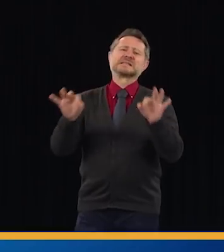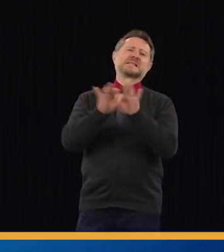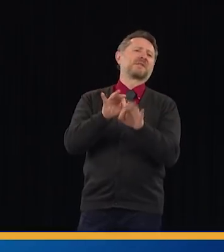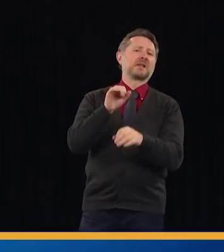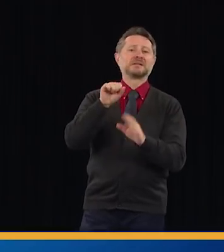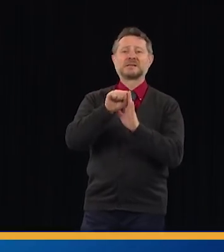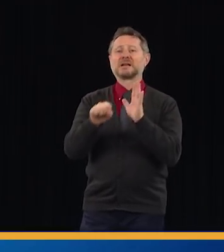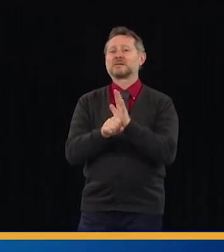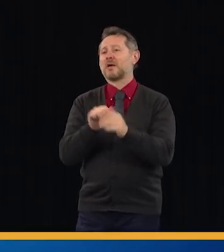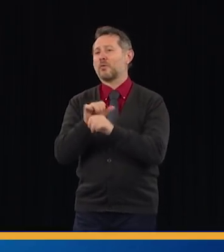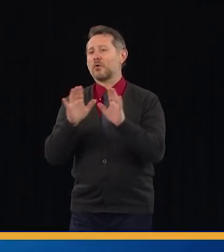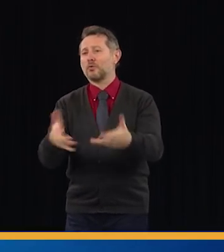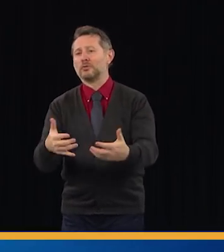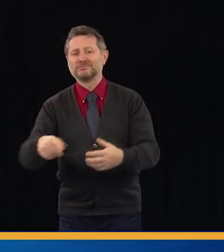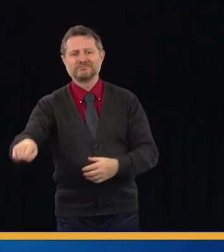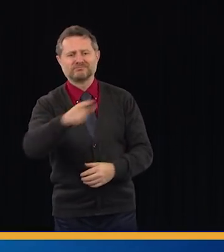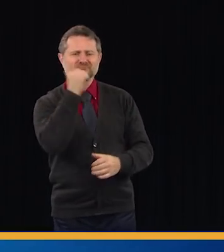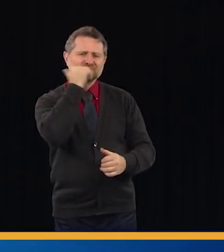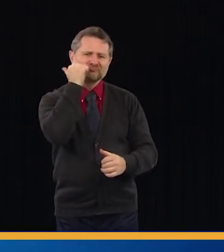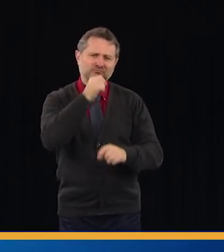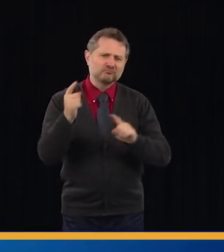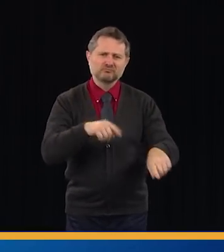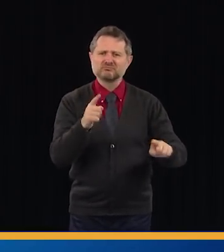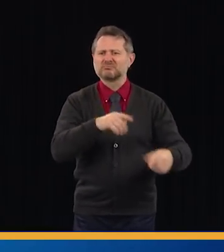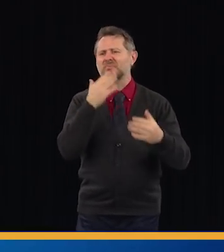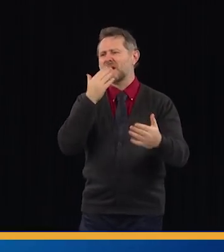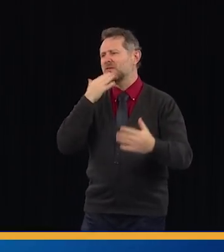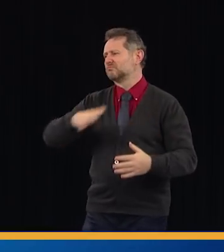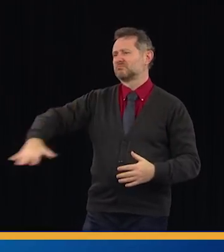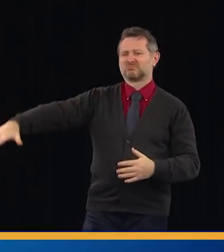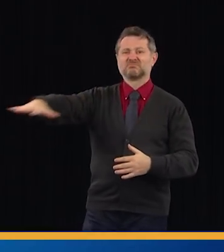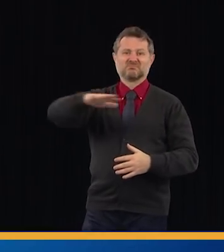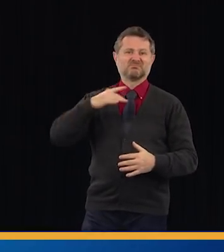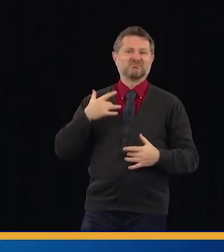day. I want to thank the state workers